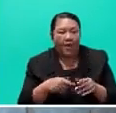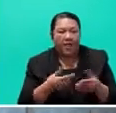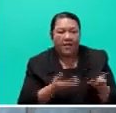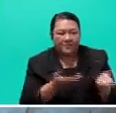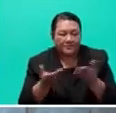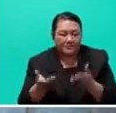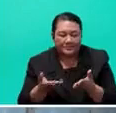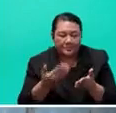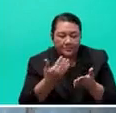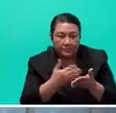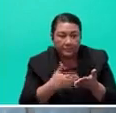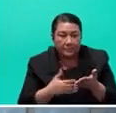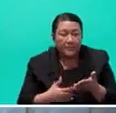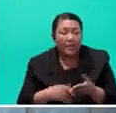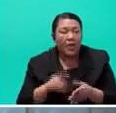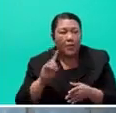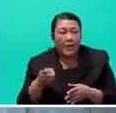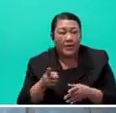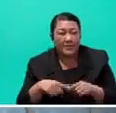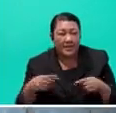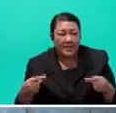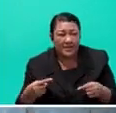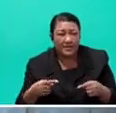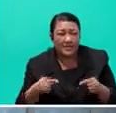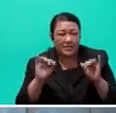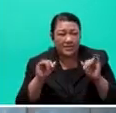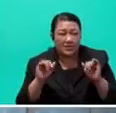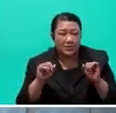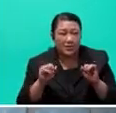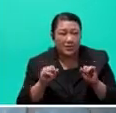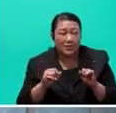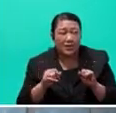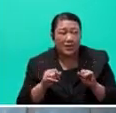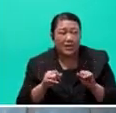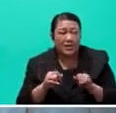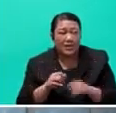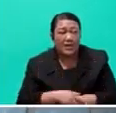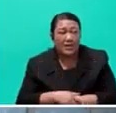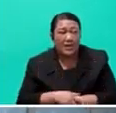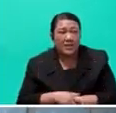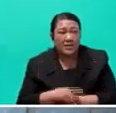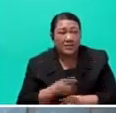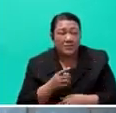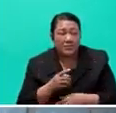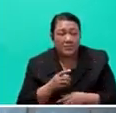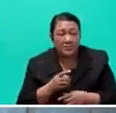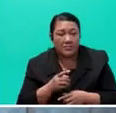we actually faced when we actually went to Levuka was the buffer zone.